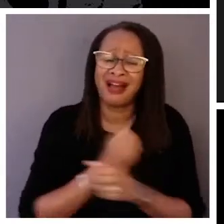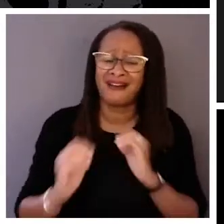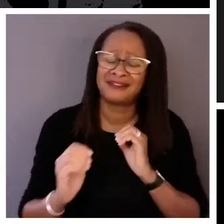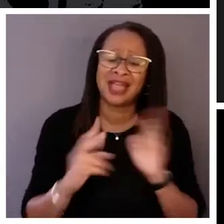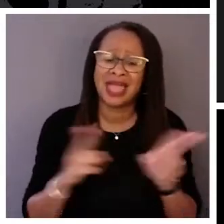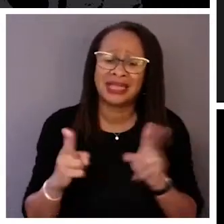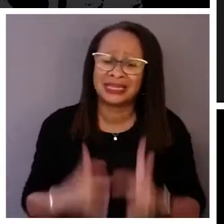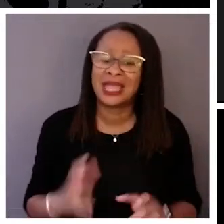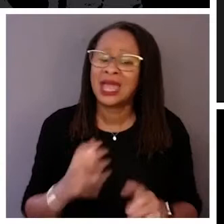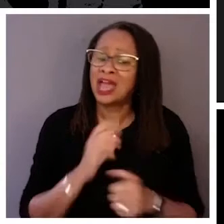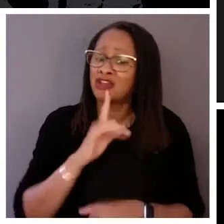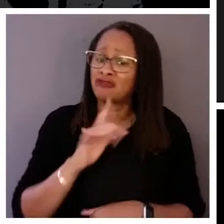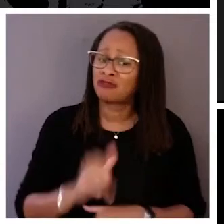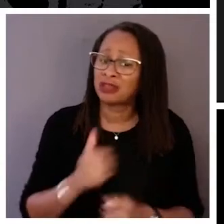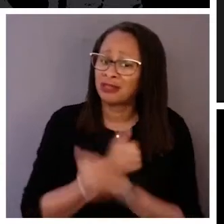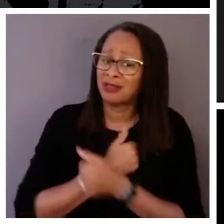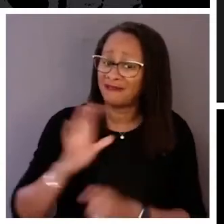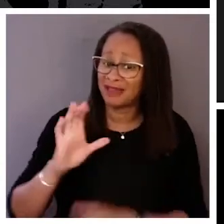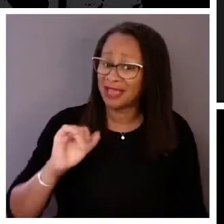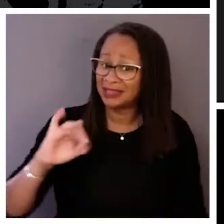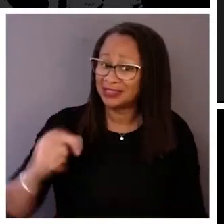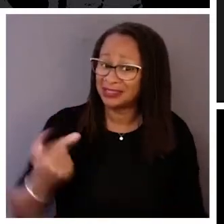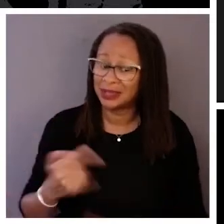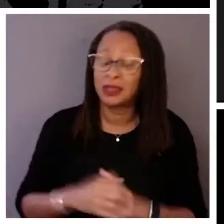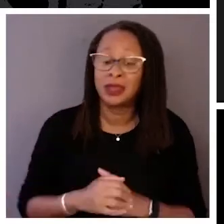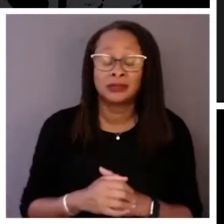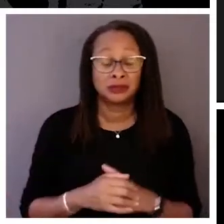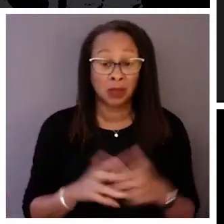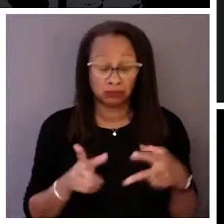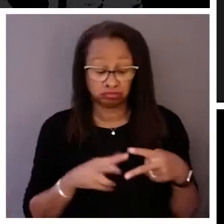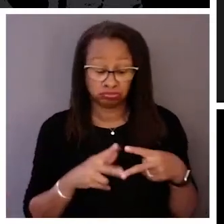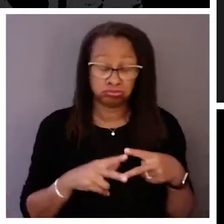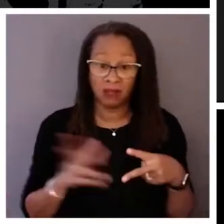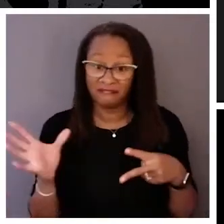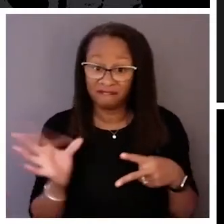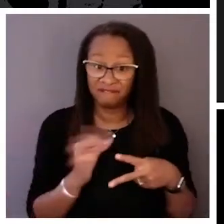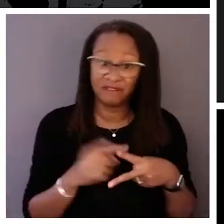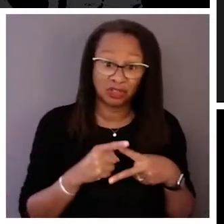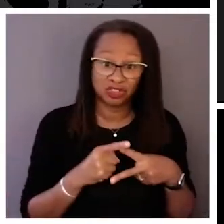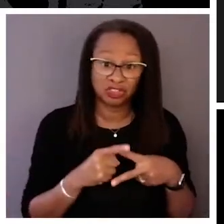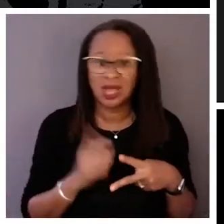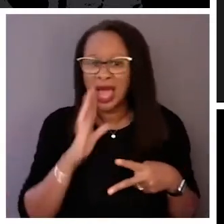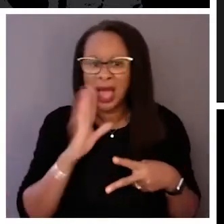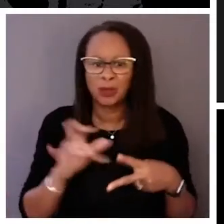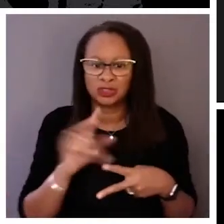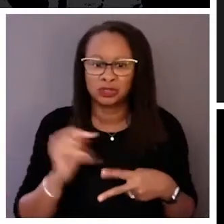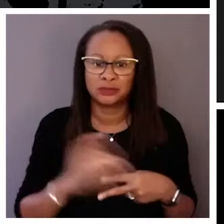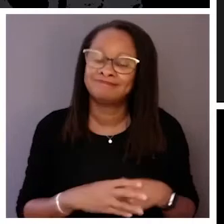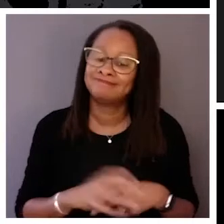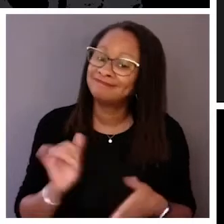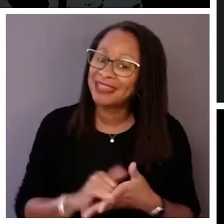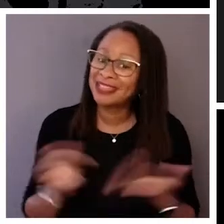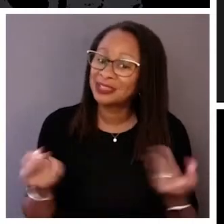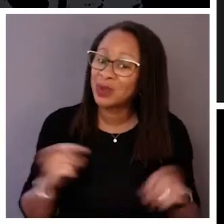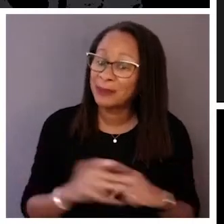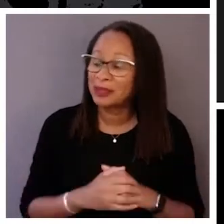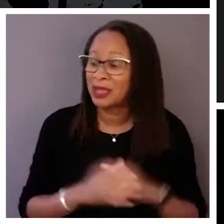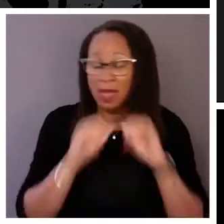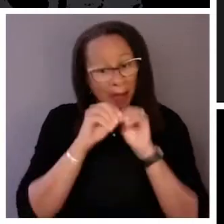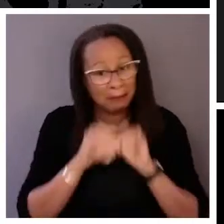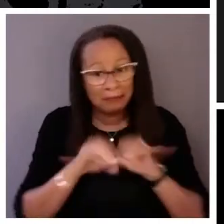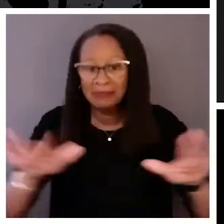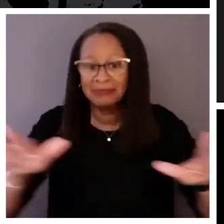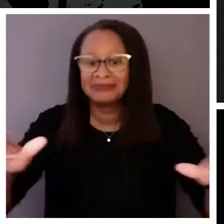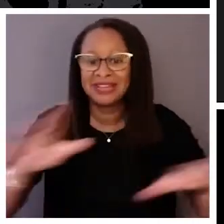and I really loved casting. And I said, okay, whichever comes first, that's what I'm going to do. And that's what I put